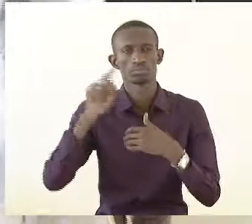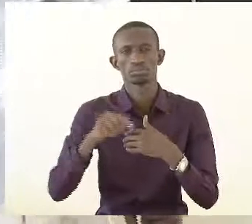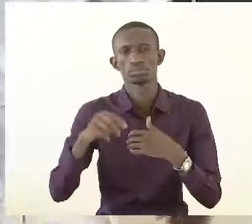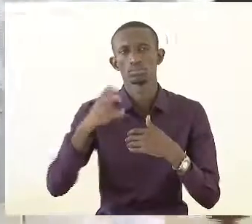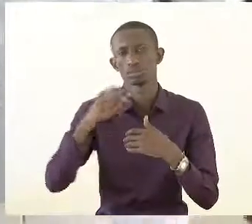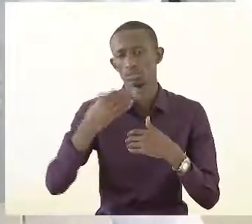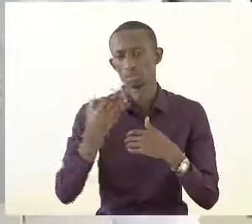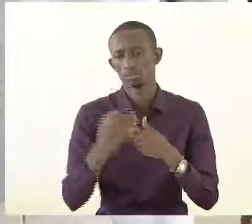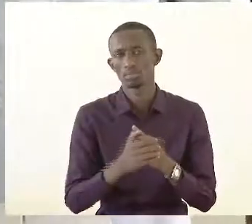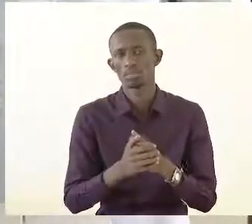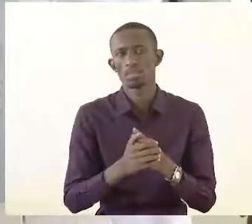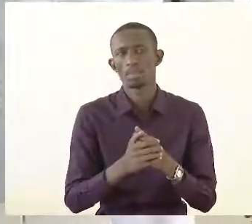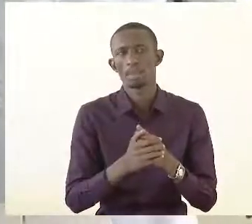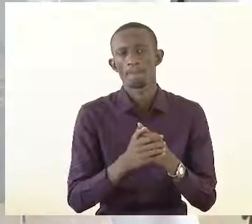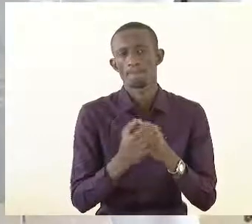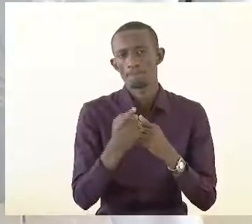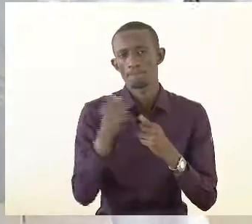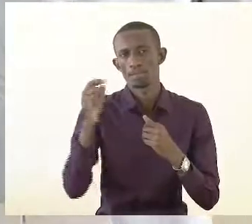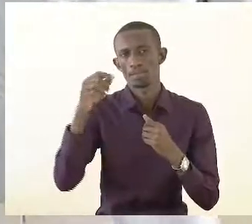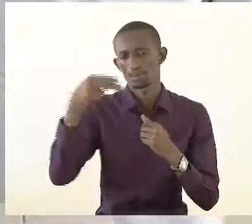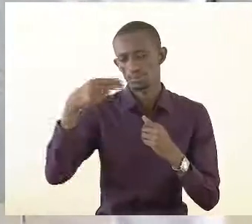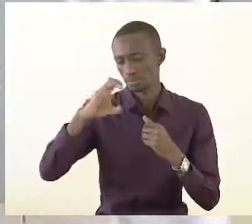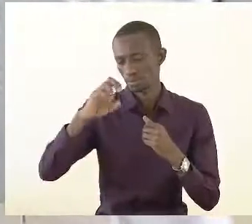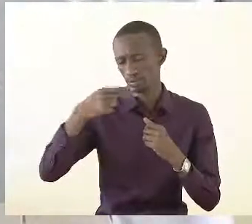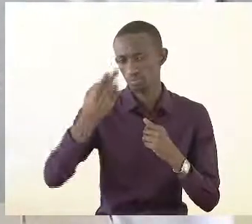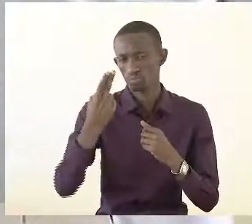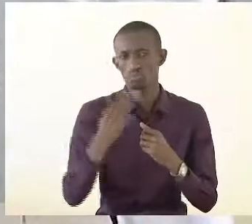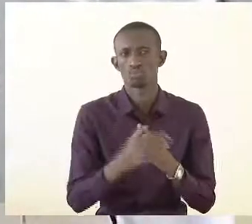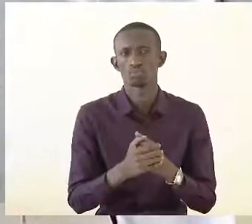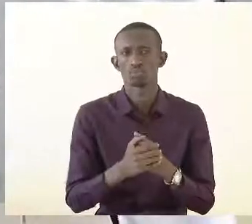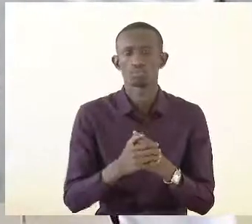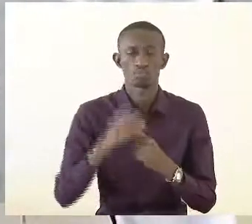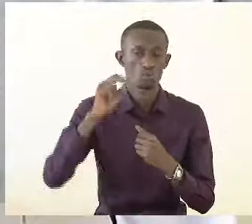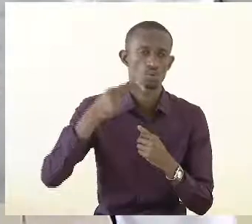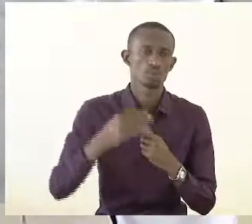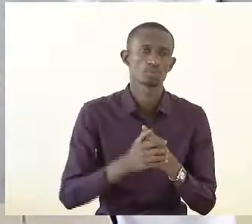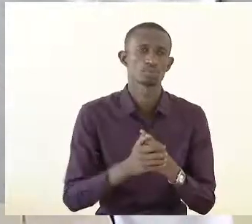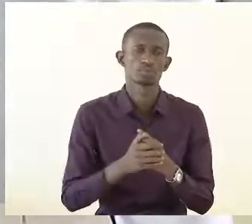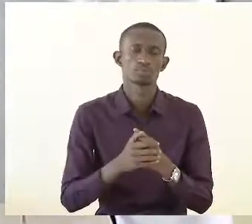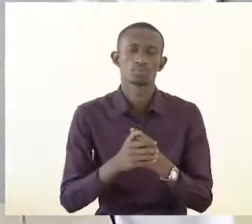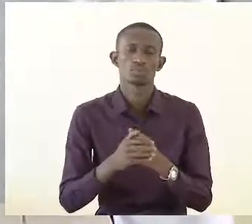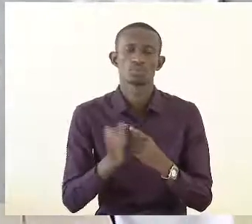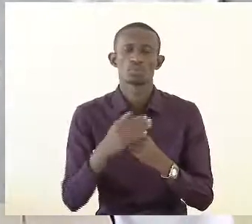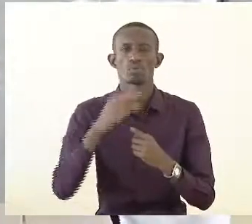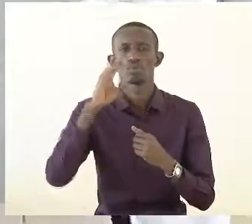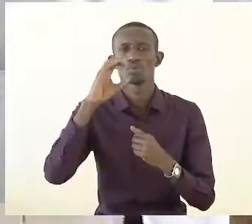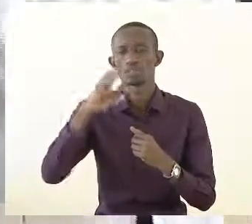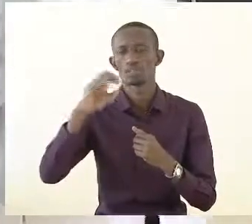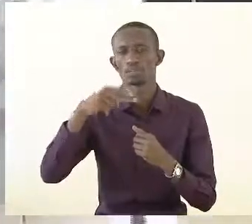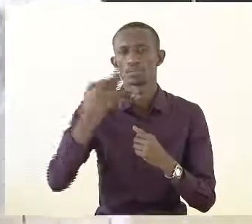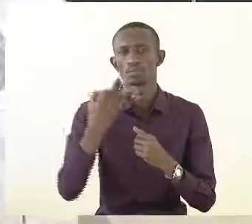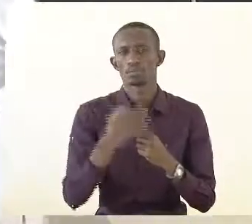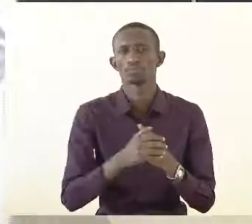and then we move the OH to have CH3, CH3,